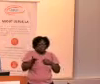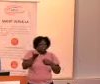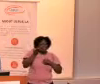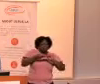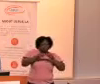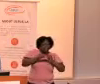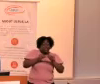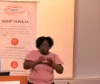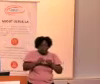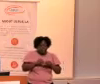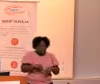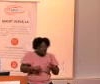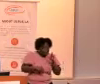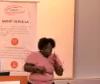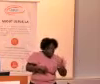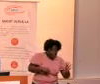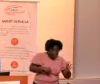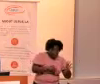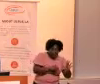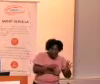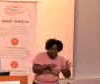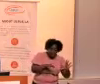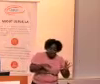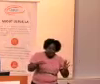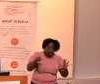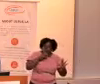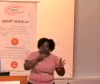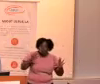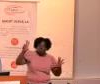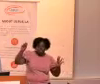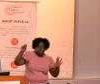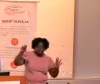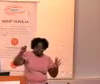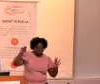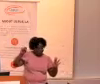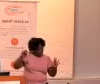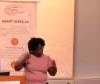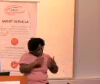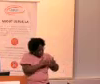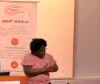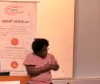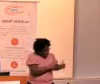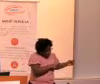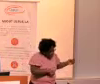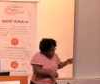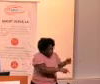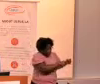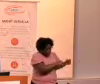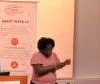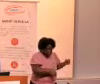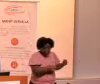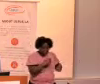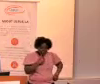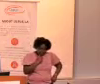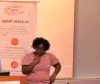people aged 5 to 30 who were needing to start dialysis. So again, a population that we're not doing as well